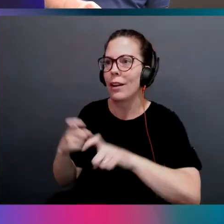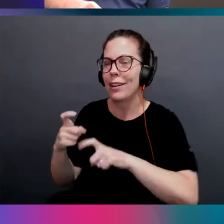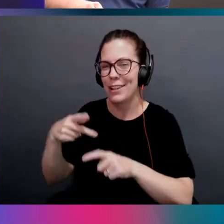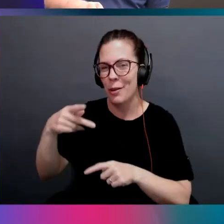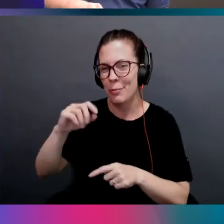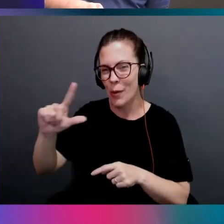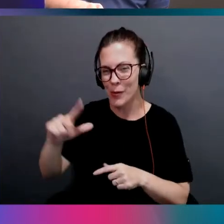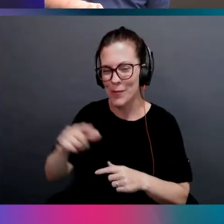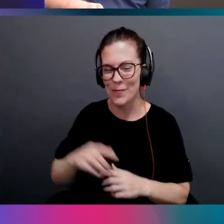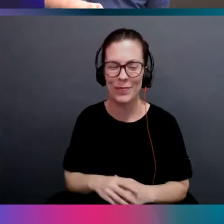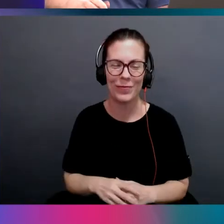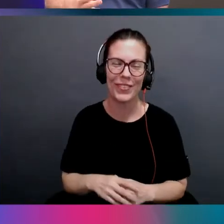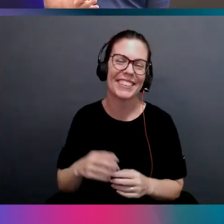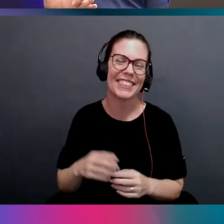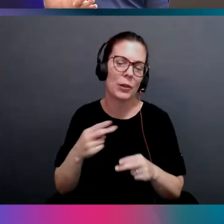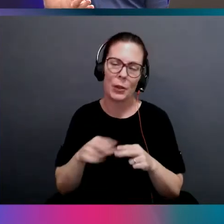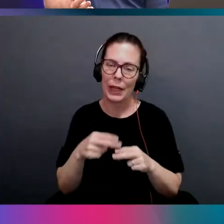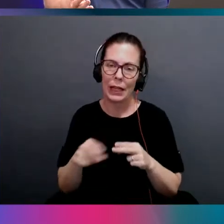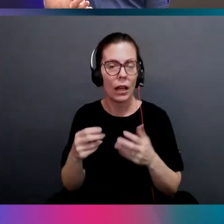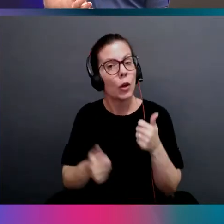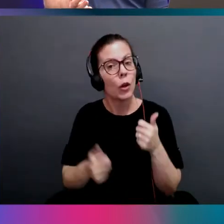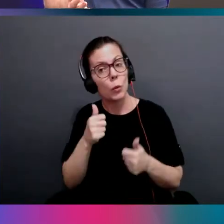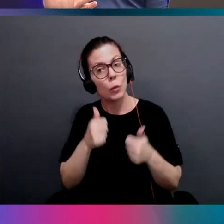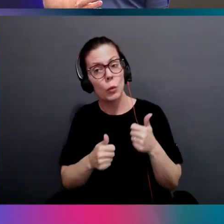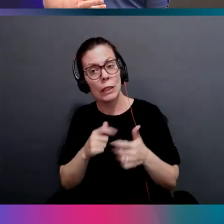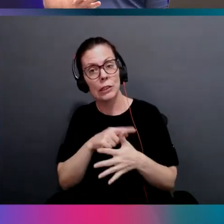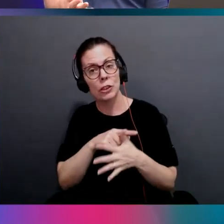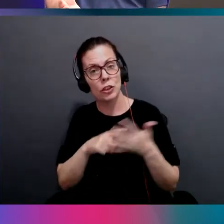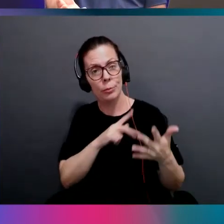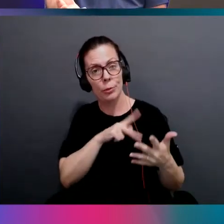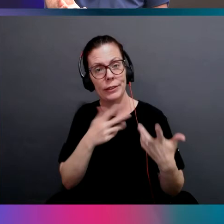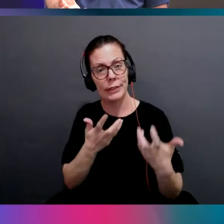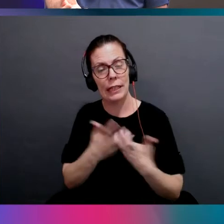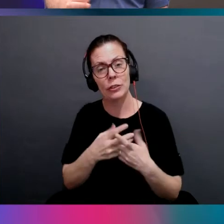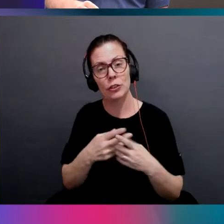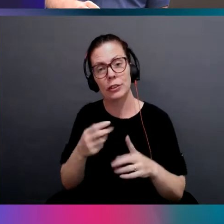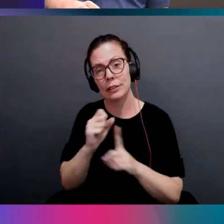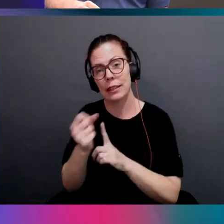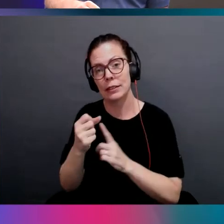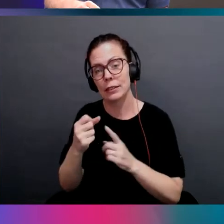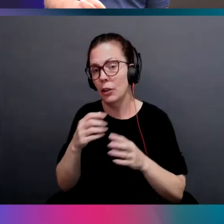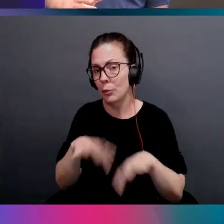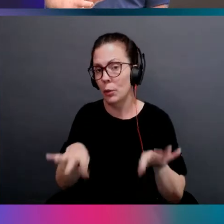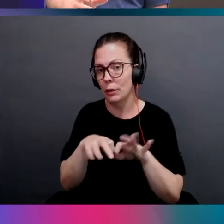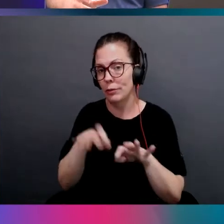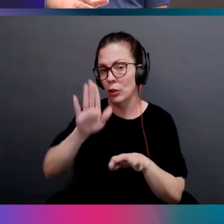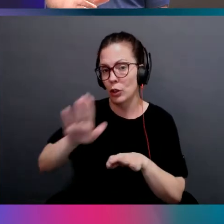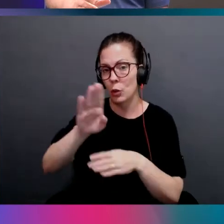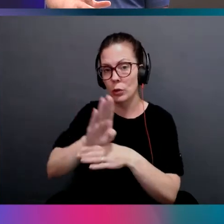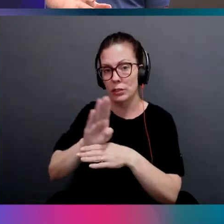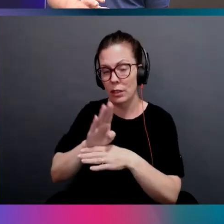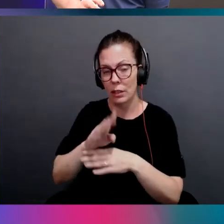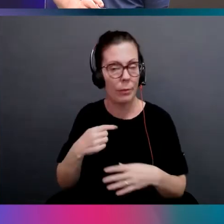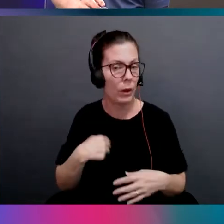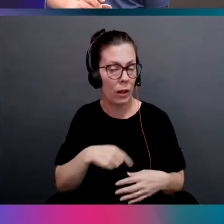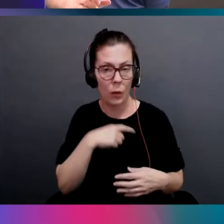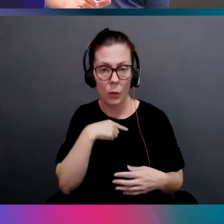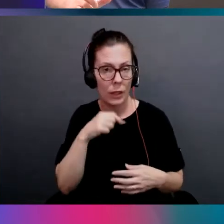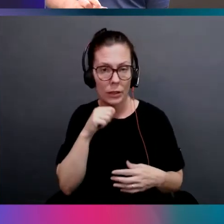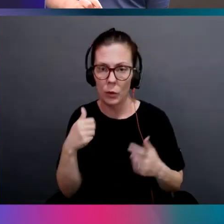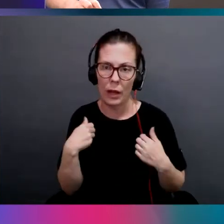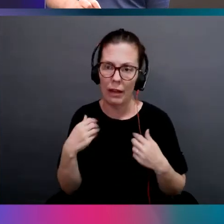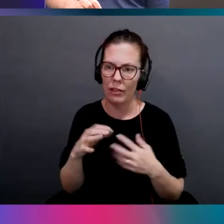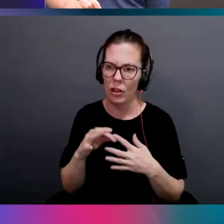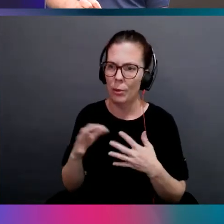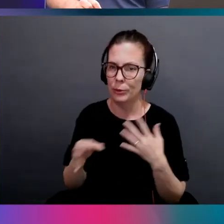so real quick here, which of the following personalization use cases are important to your startup? We don't really have an option to